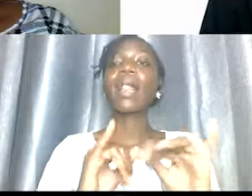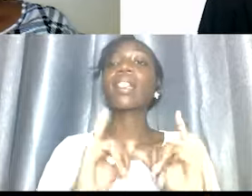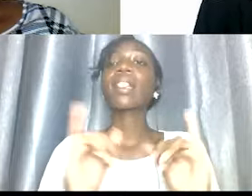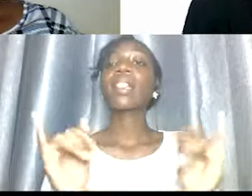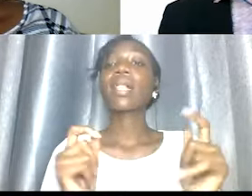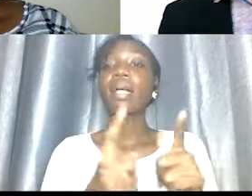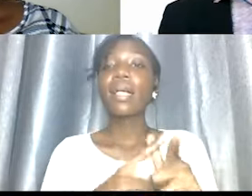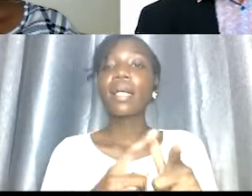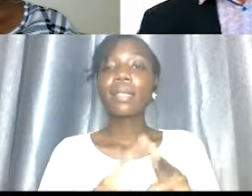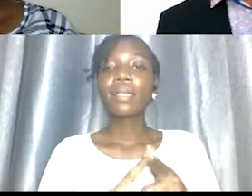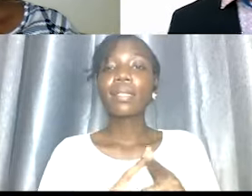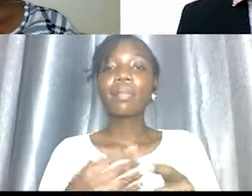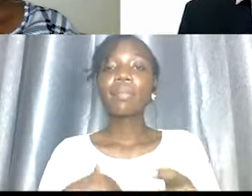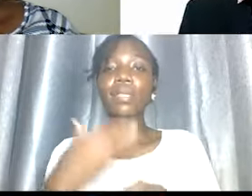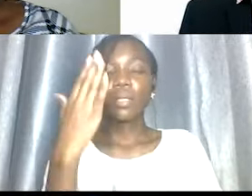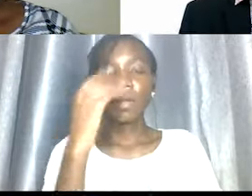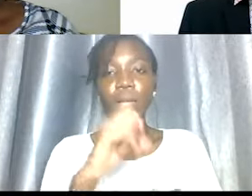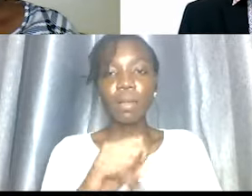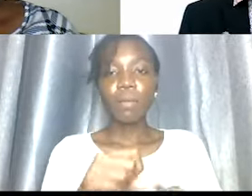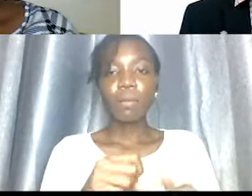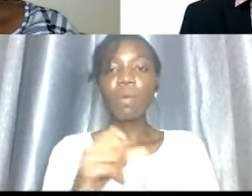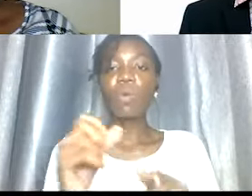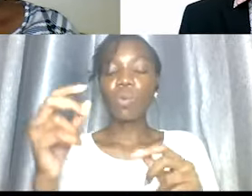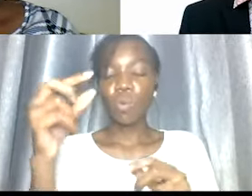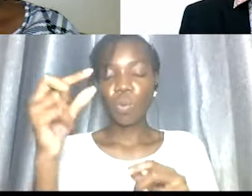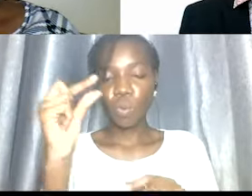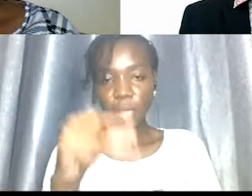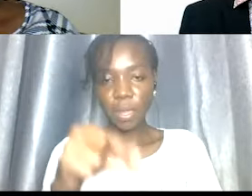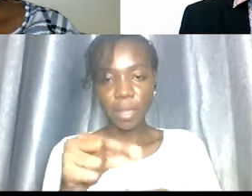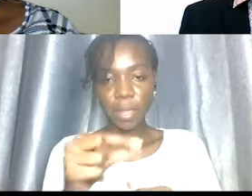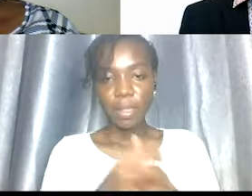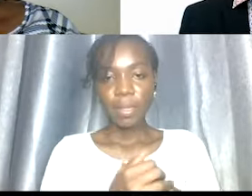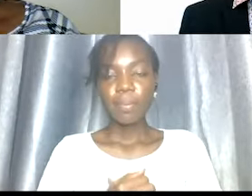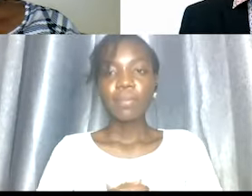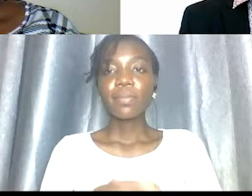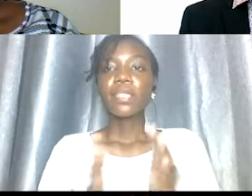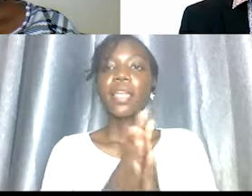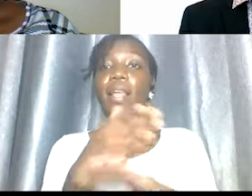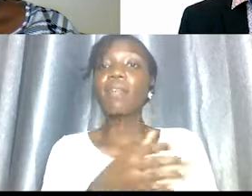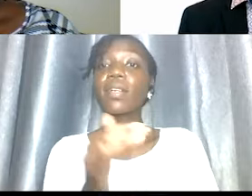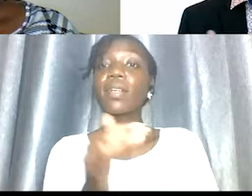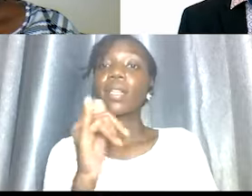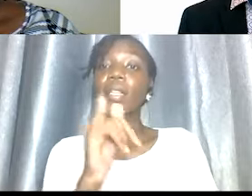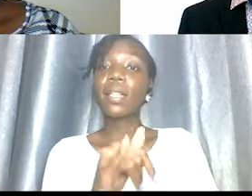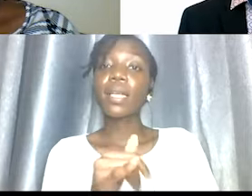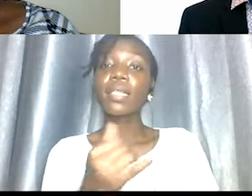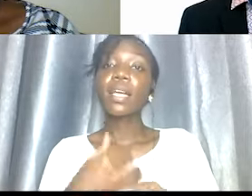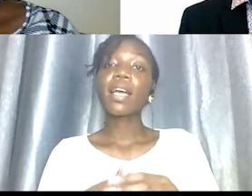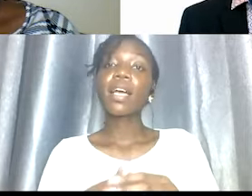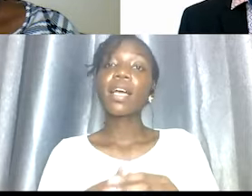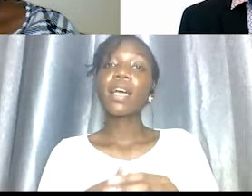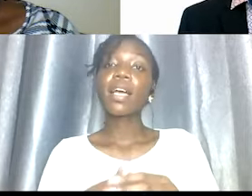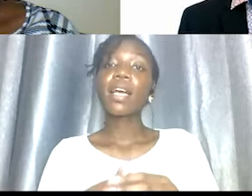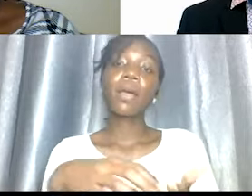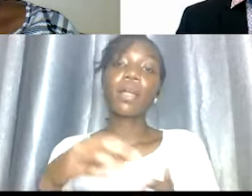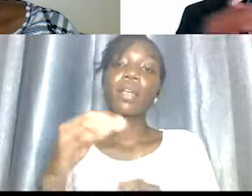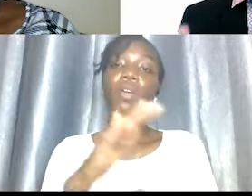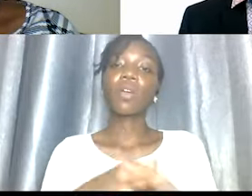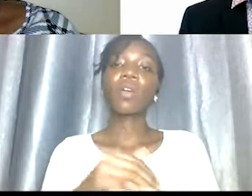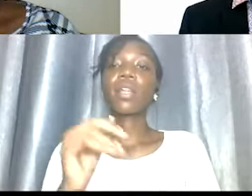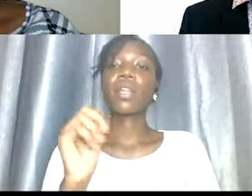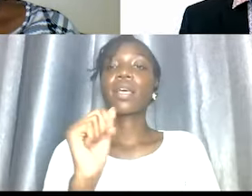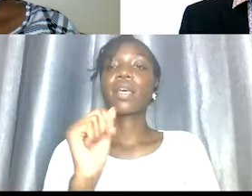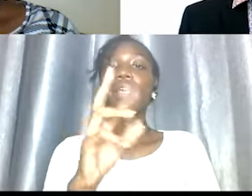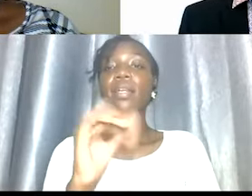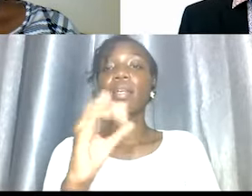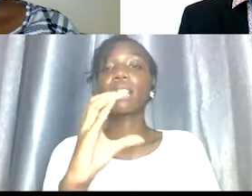a bit about Dairy Queen. After we would have done that, we were bought out by a company called Abaco Markets, who is a retail